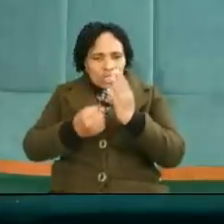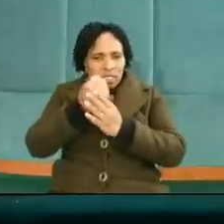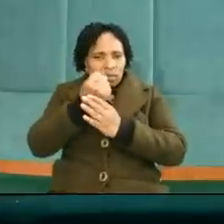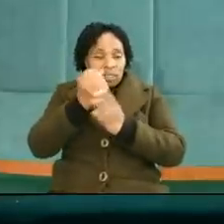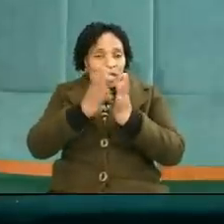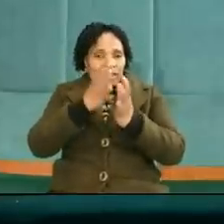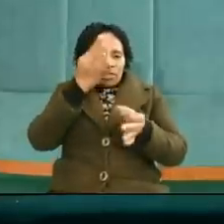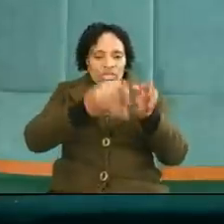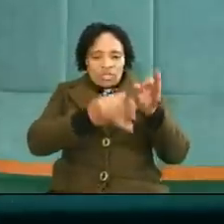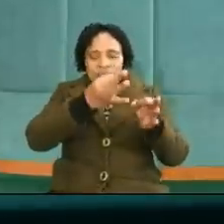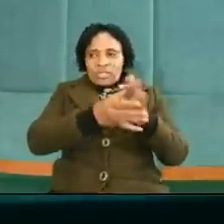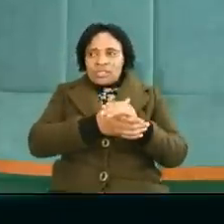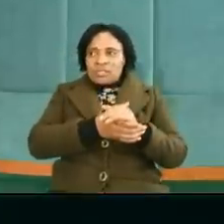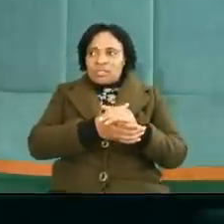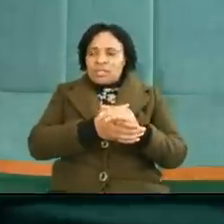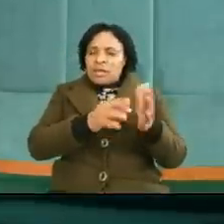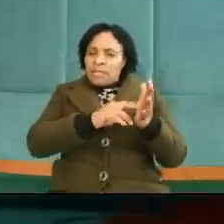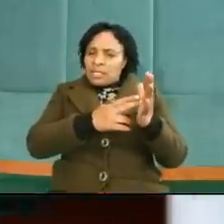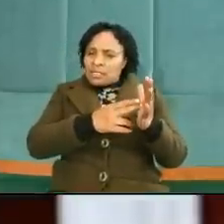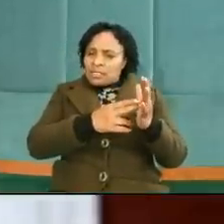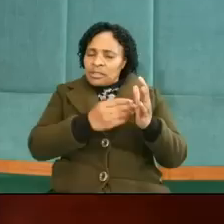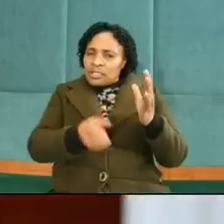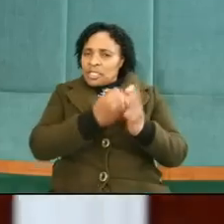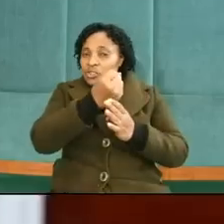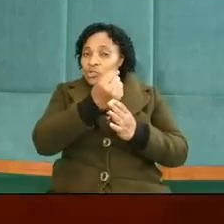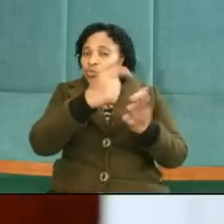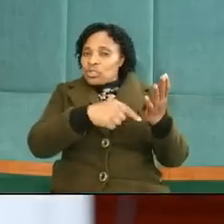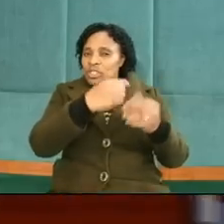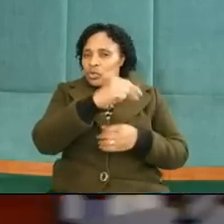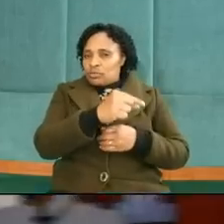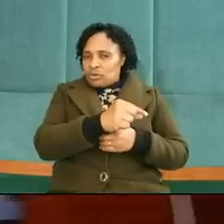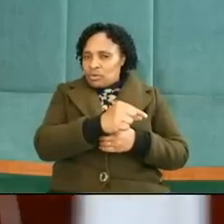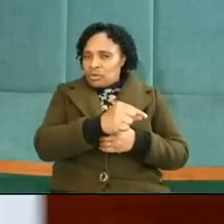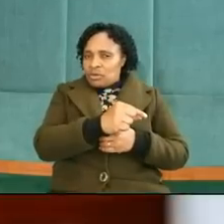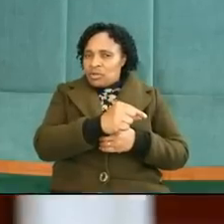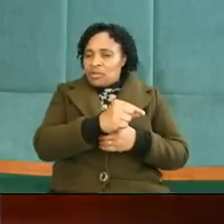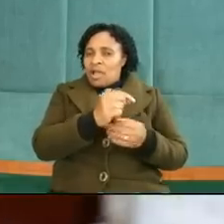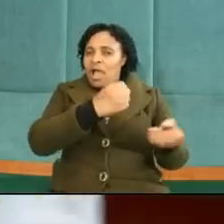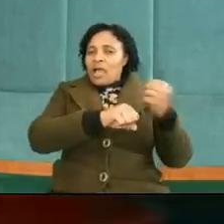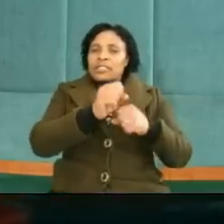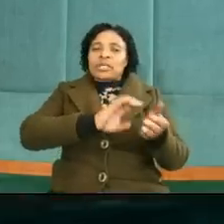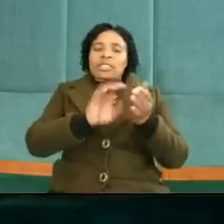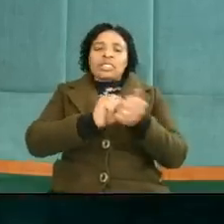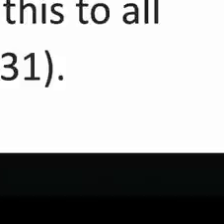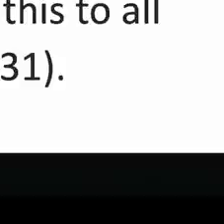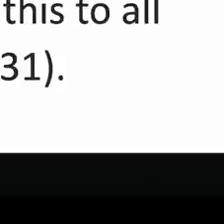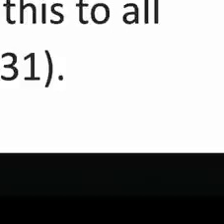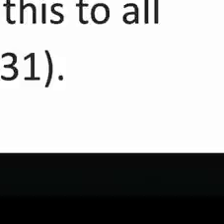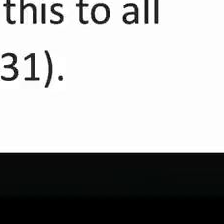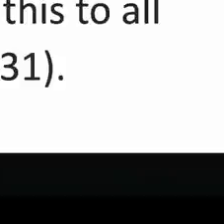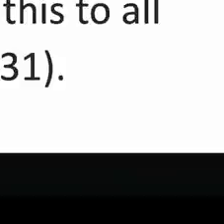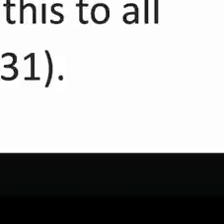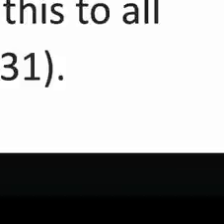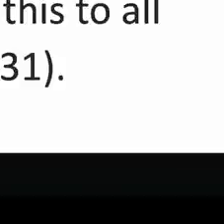and judgment. Oh, resurrection is the gospel. Here's it. Acts 17, verse 30 and 31. Paul